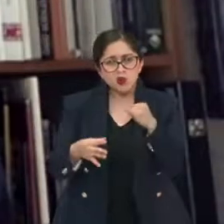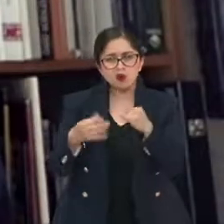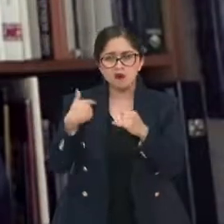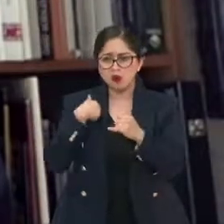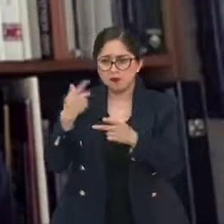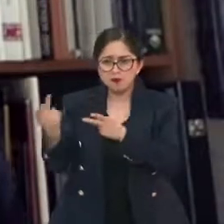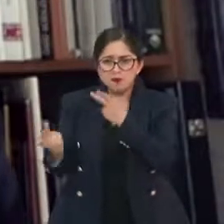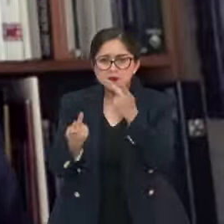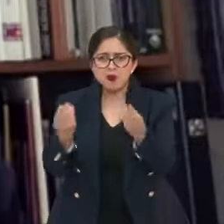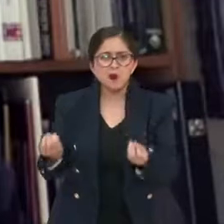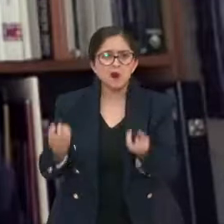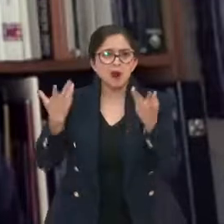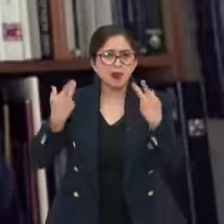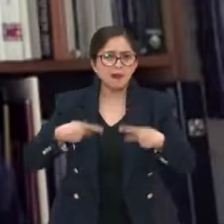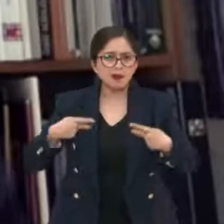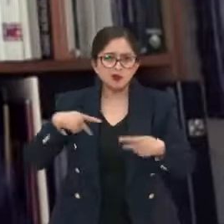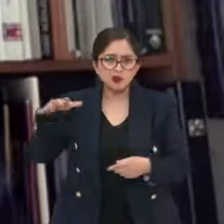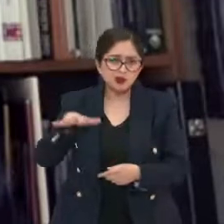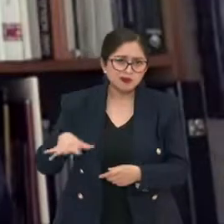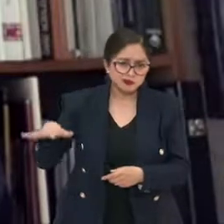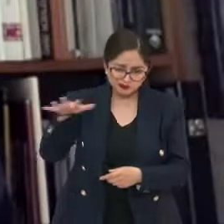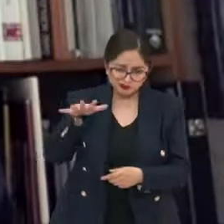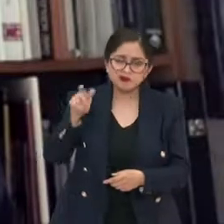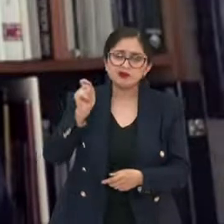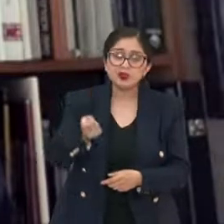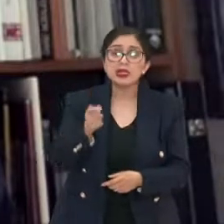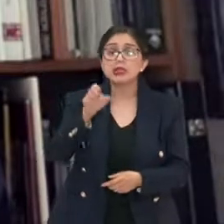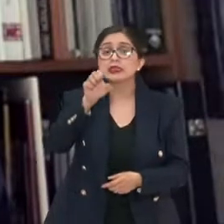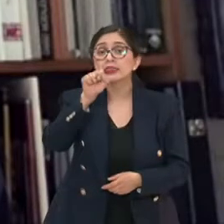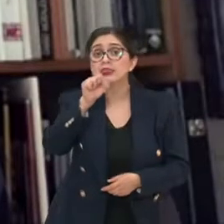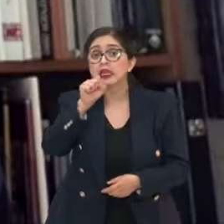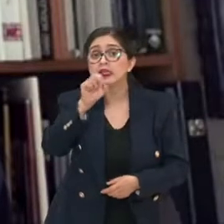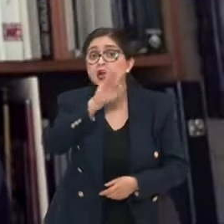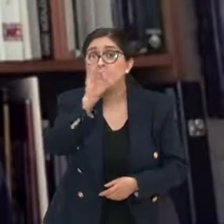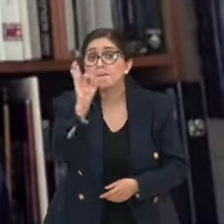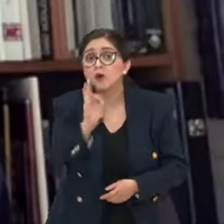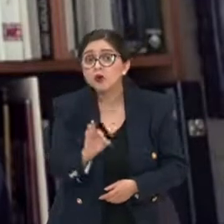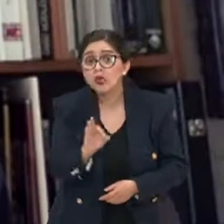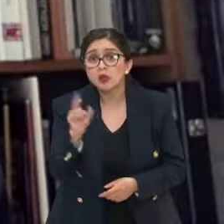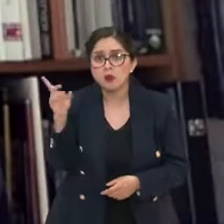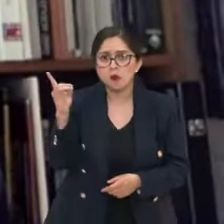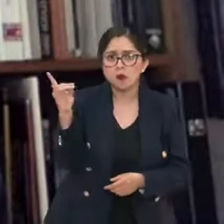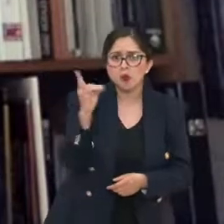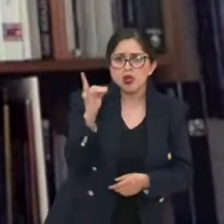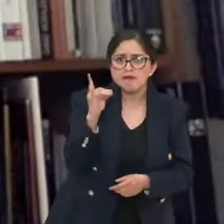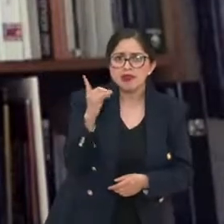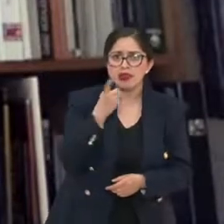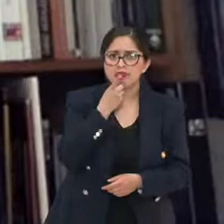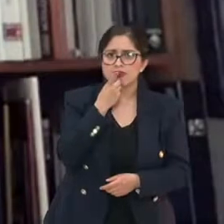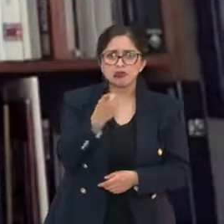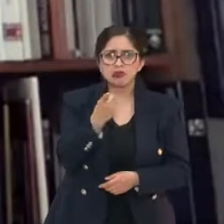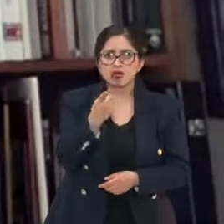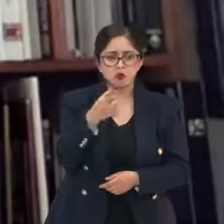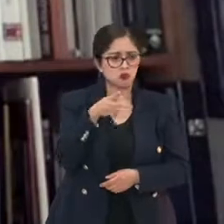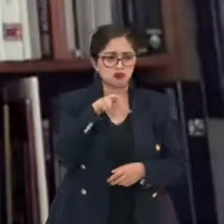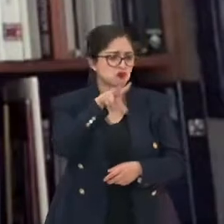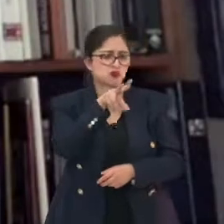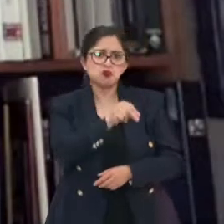2012, in the last census, 60% of Bolivian people said